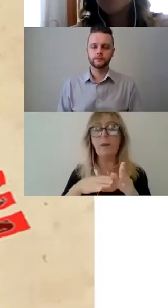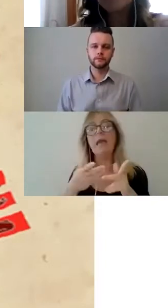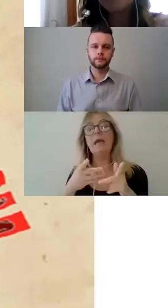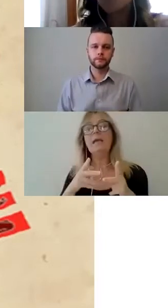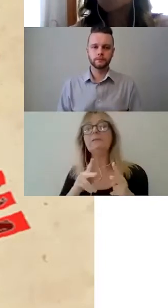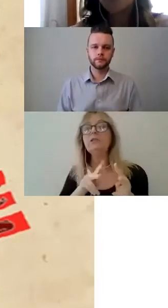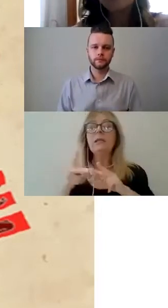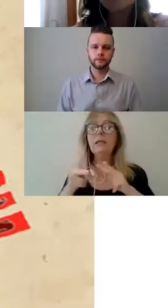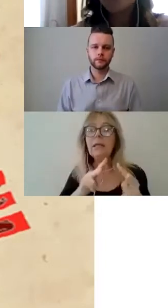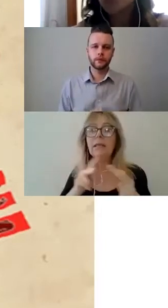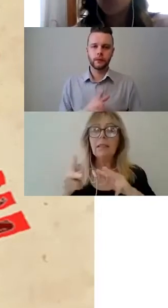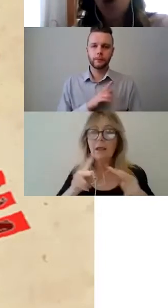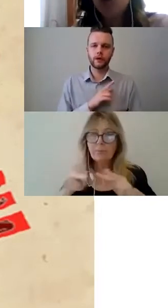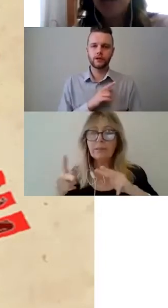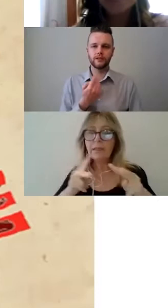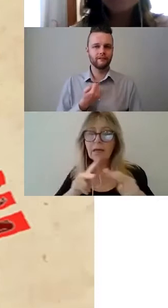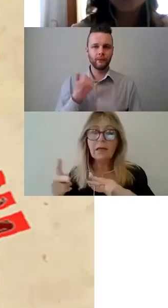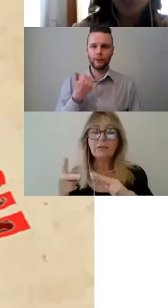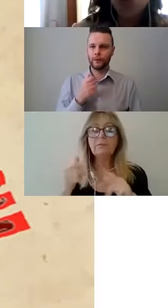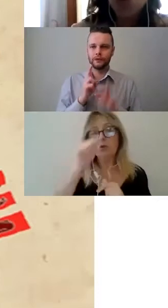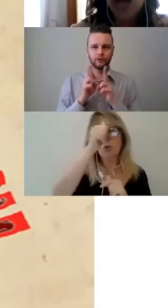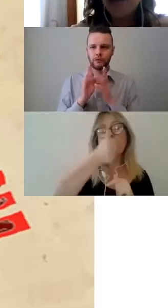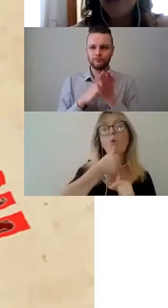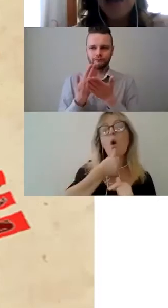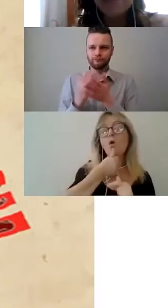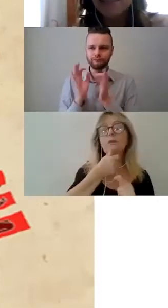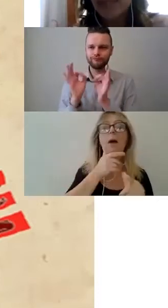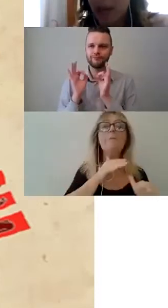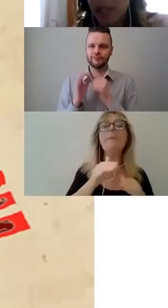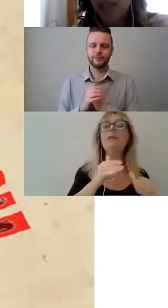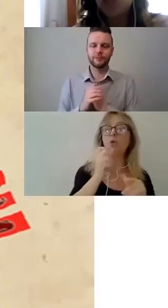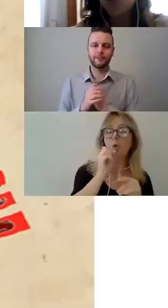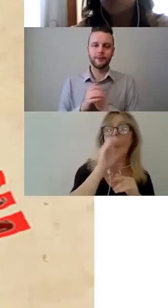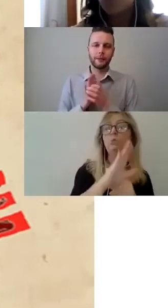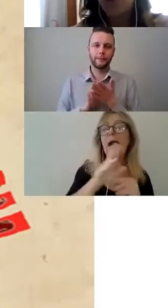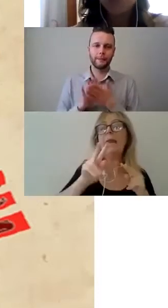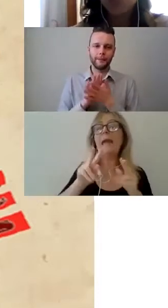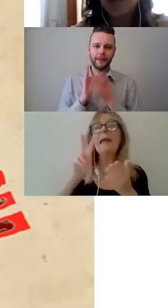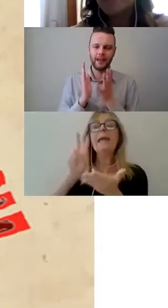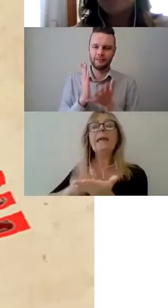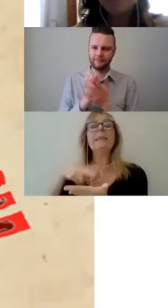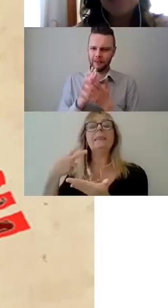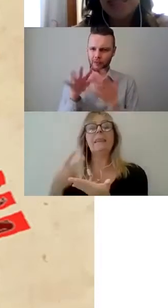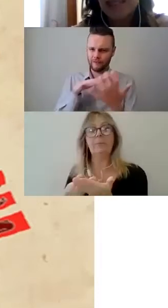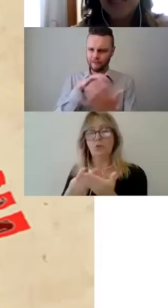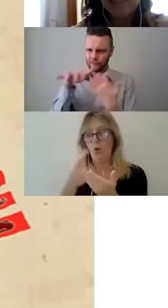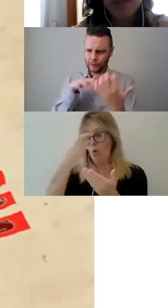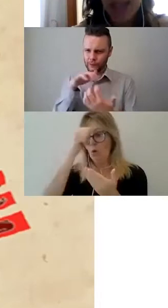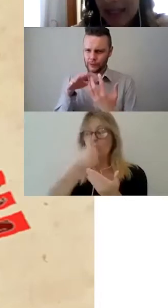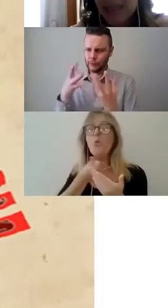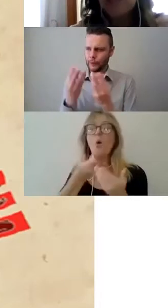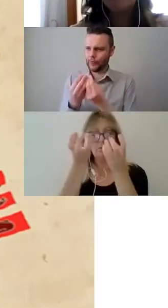the lack of proper interpreting and translation, there is actually a confusion between